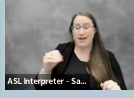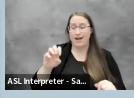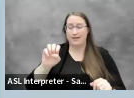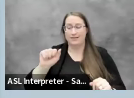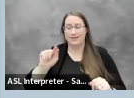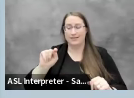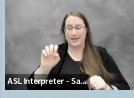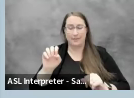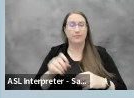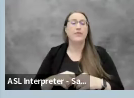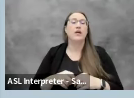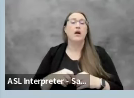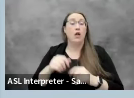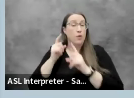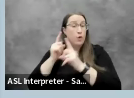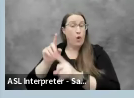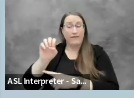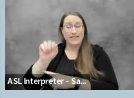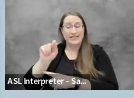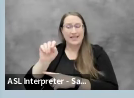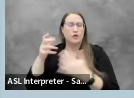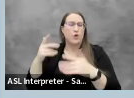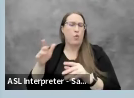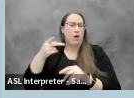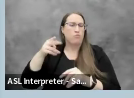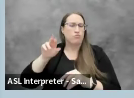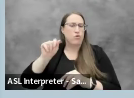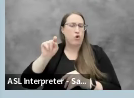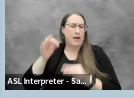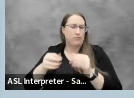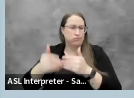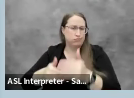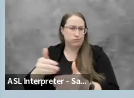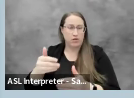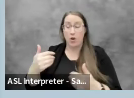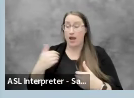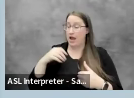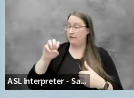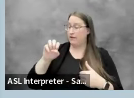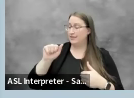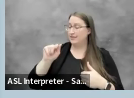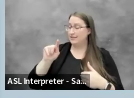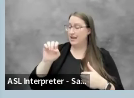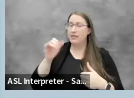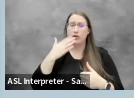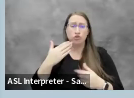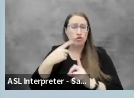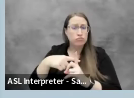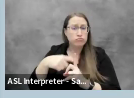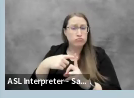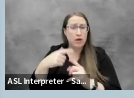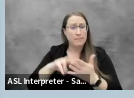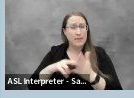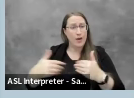estate to not be subject to probate. That's the main thing. So you can have an estate. That's a good thing. It means you have something, but we want you to